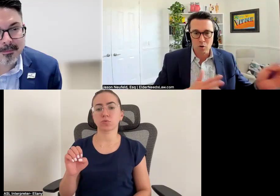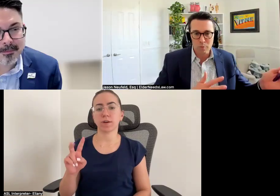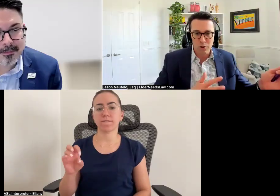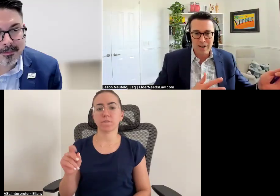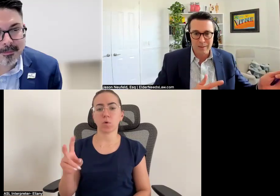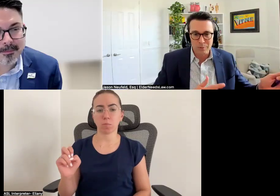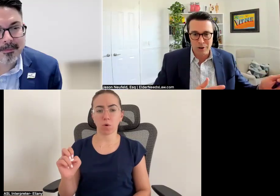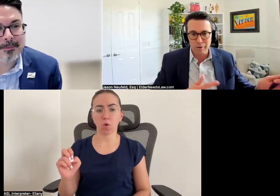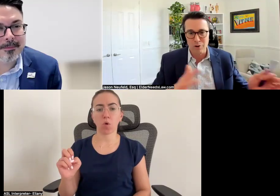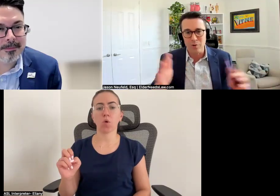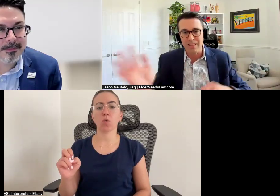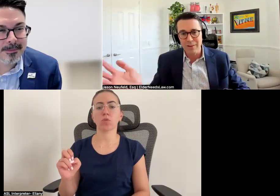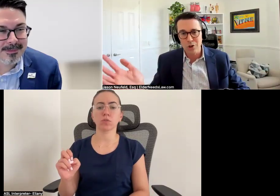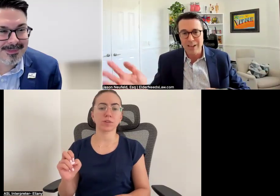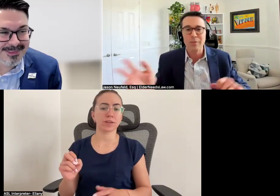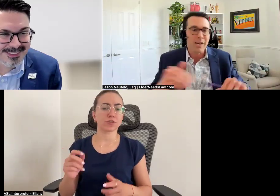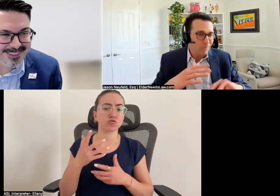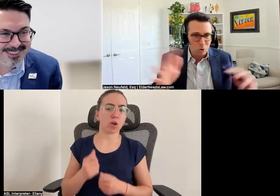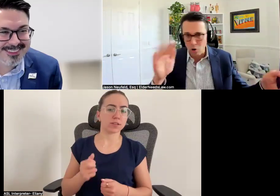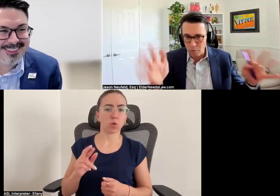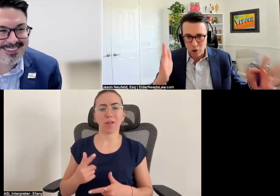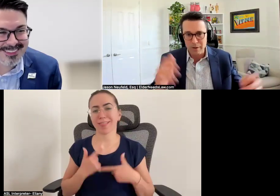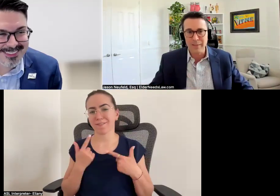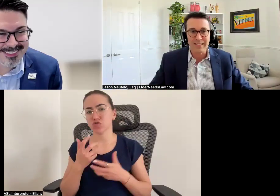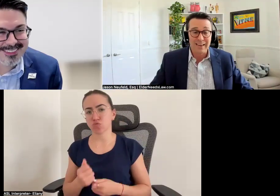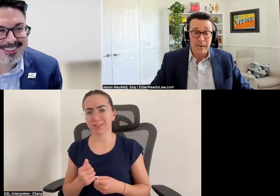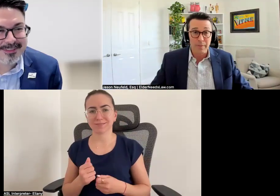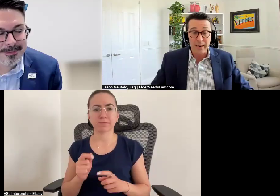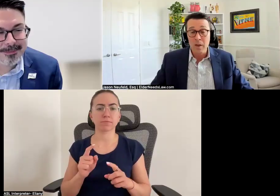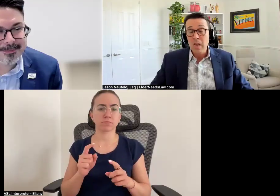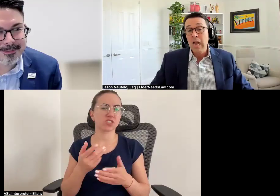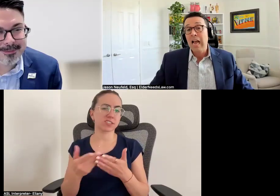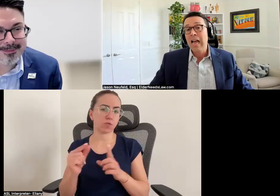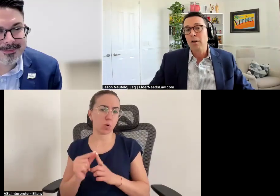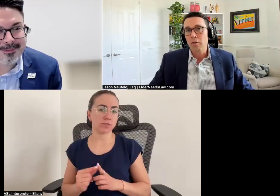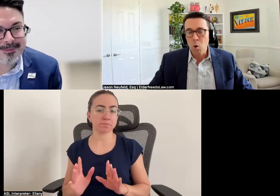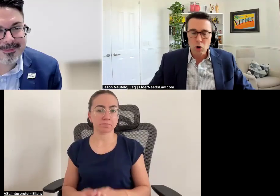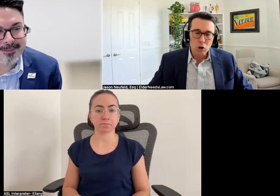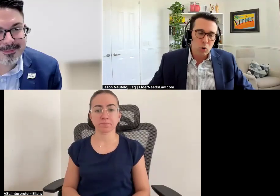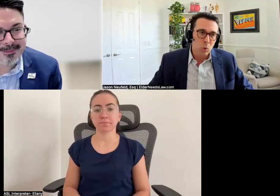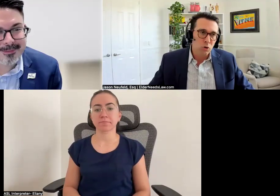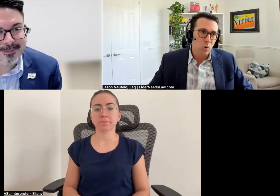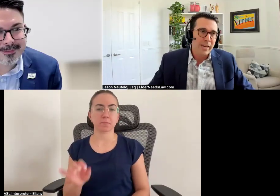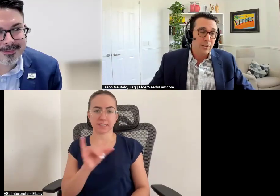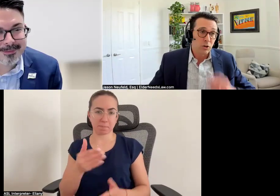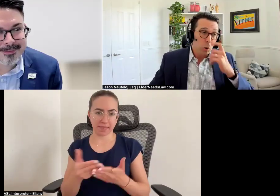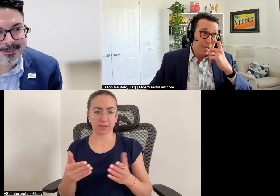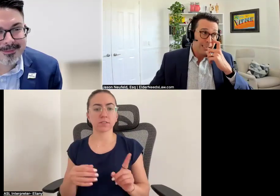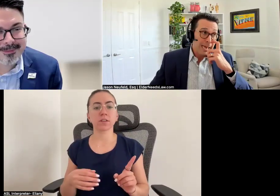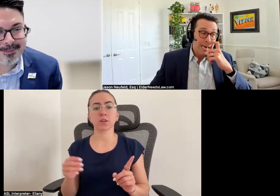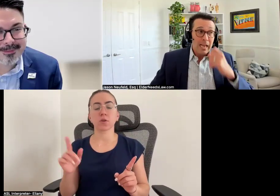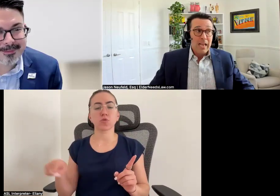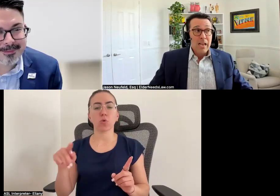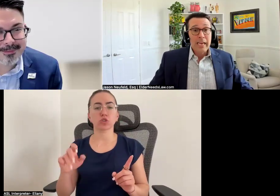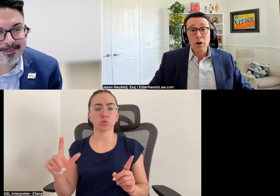to as a revocable trust. Sometimes you hear it referred to as a living trust, but those are all terms that mean the exact same thing. And those are tools where we get to do